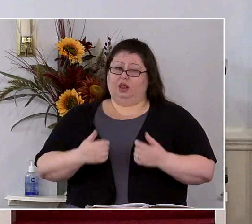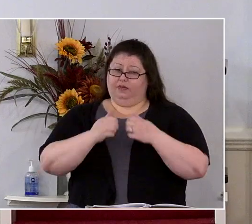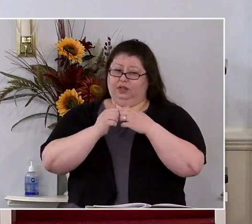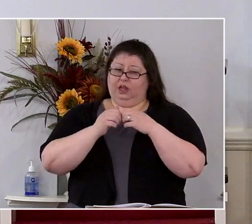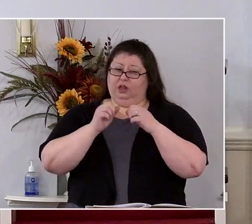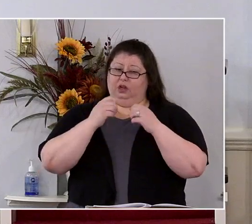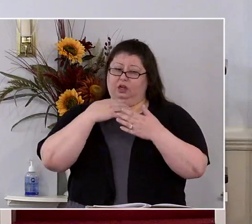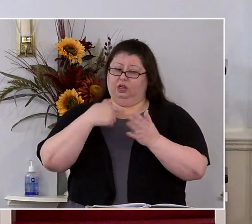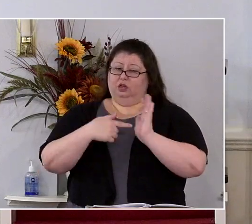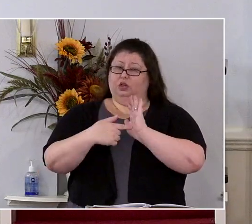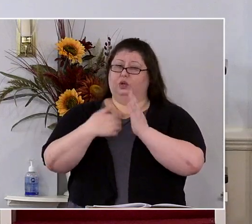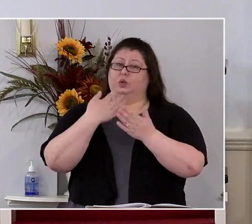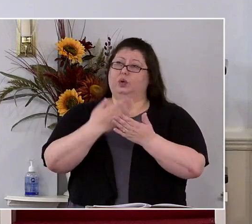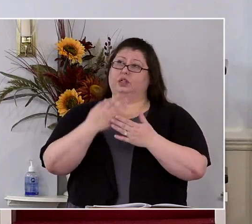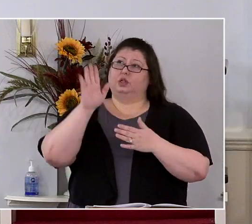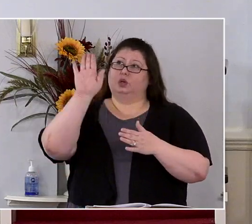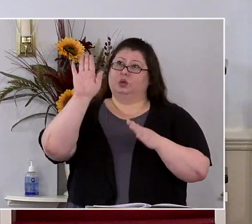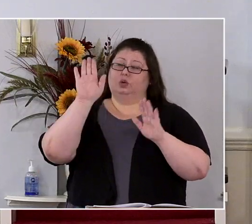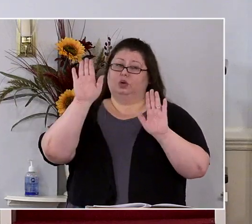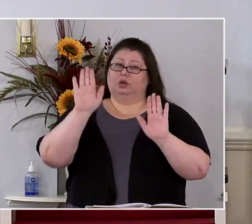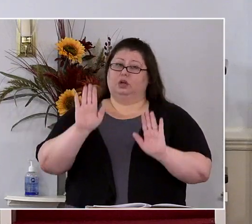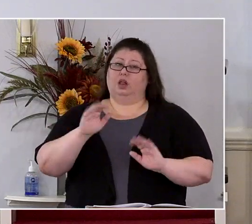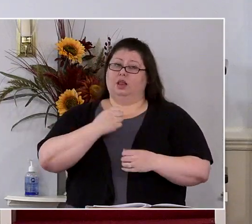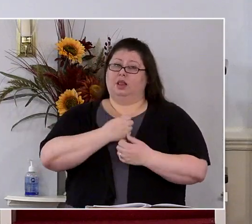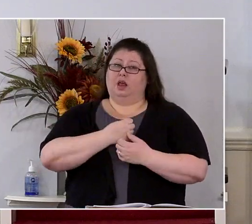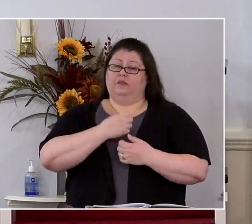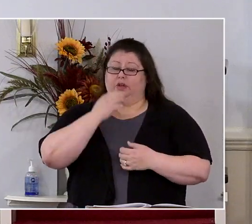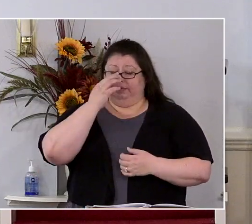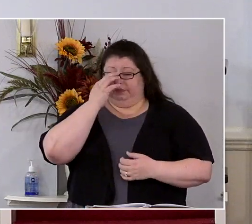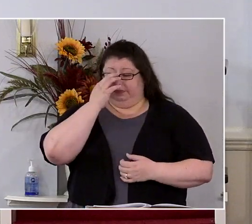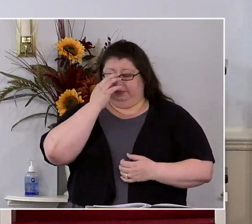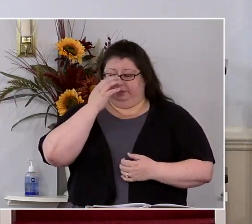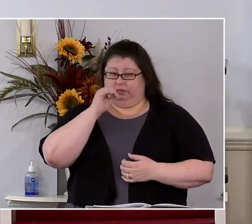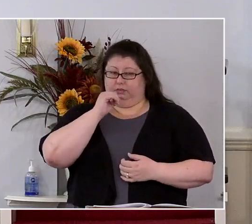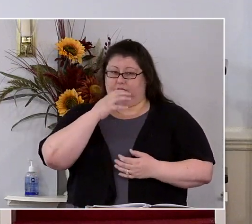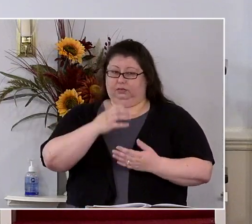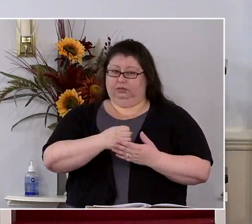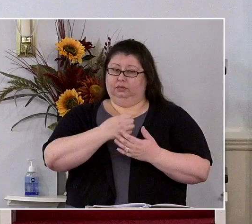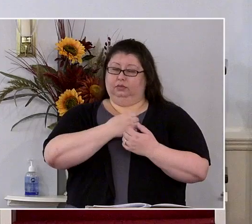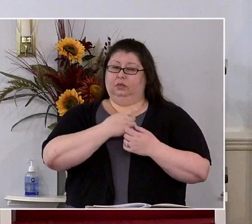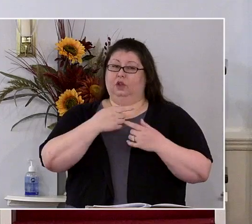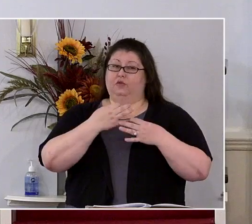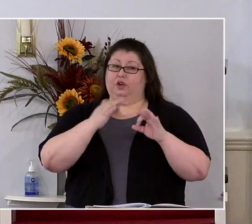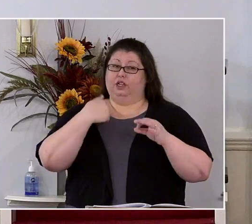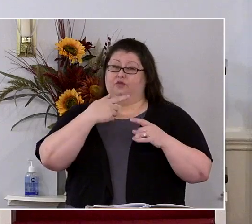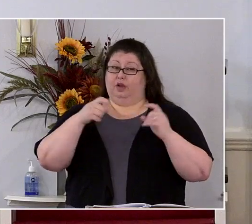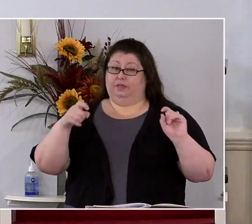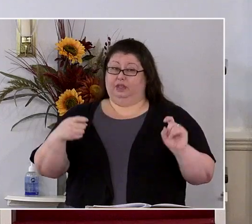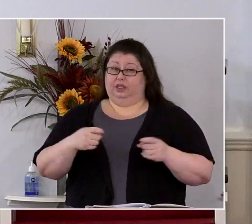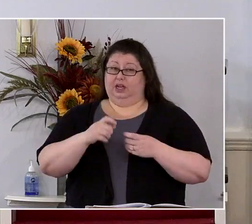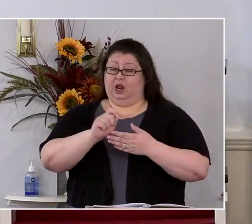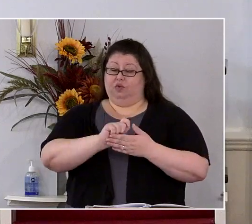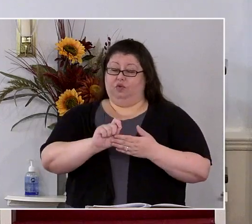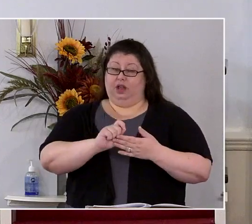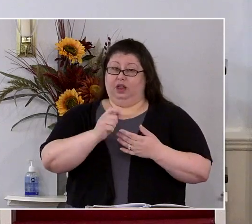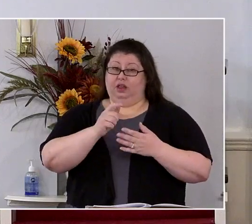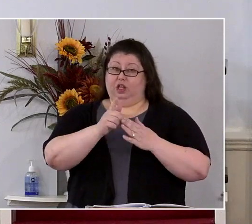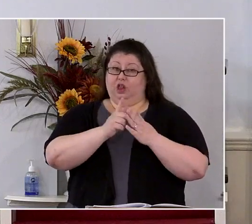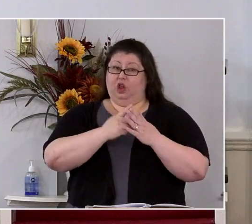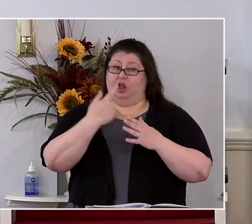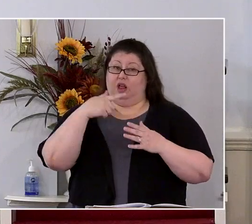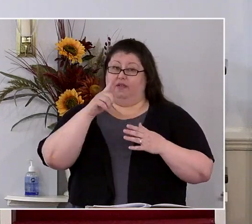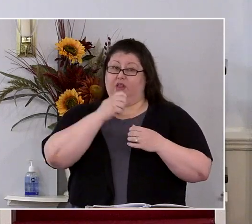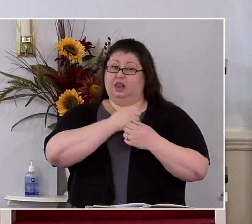together bears witness to your unmerited love. Free us from sin and write the law of love on